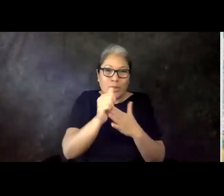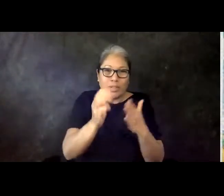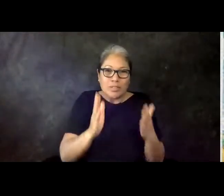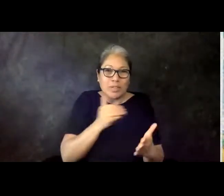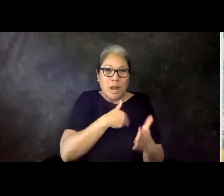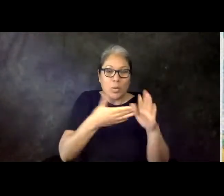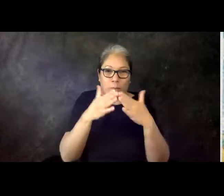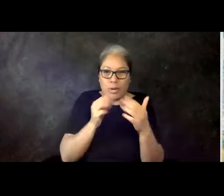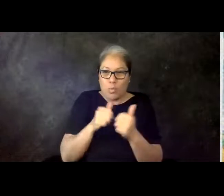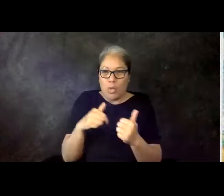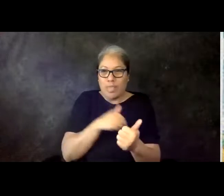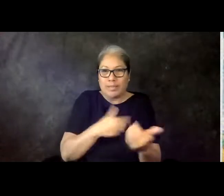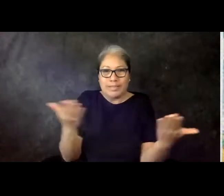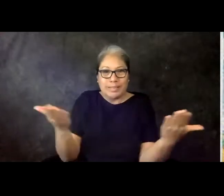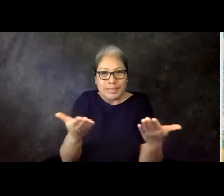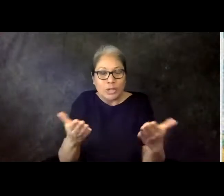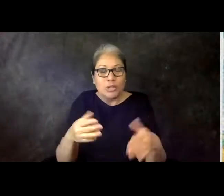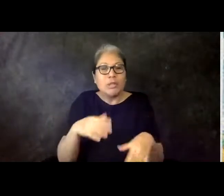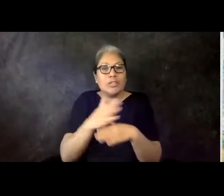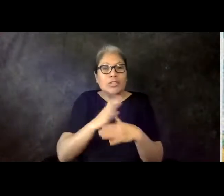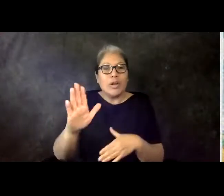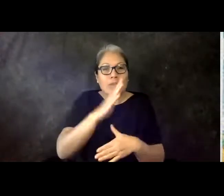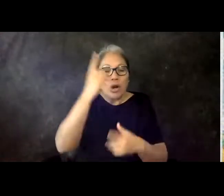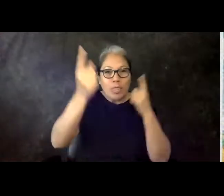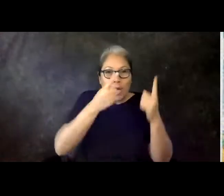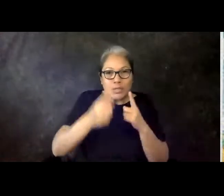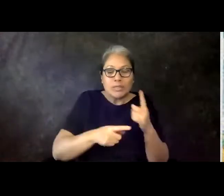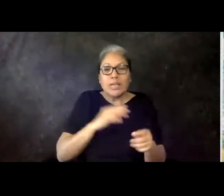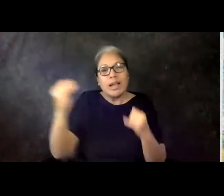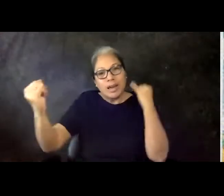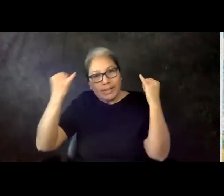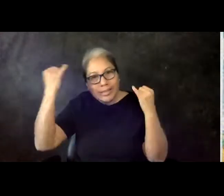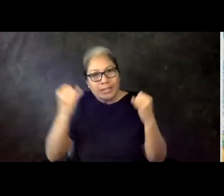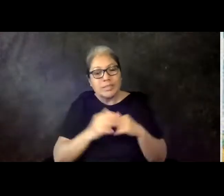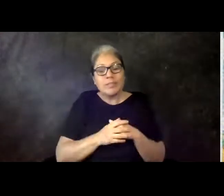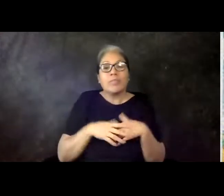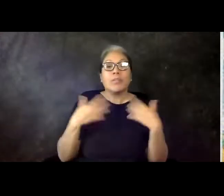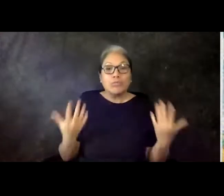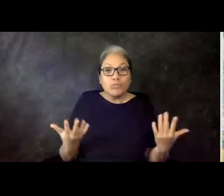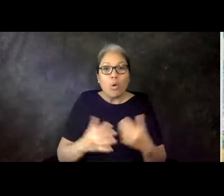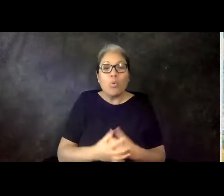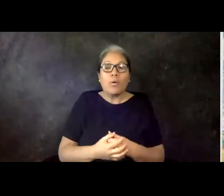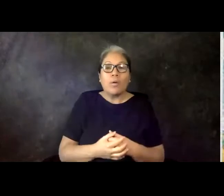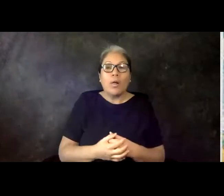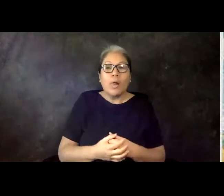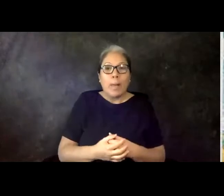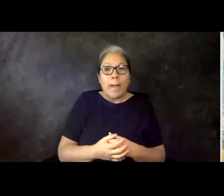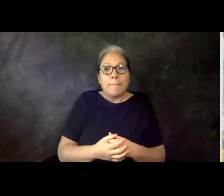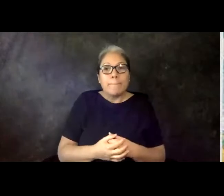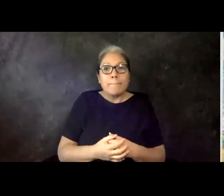with us today to share their thoughts and ideas. And so we'll have a bit of a conversation